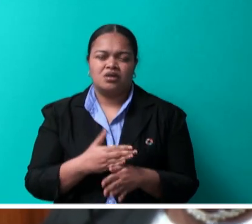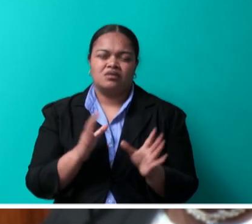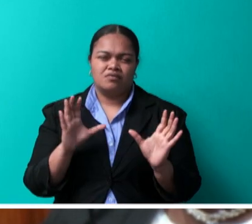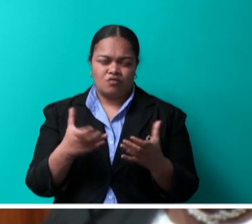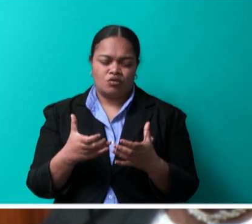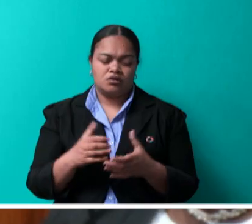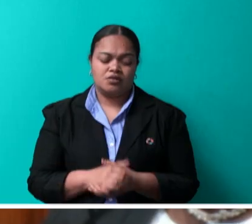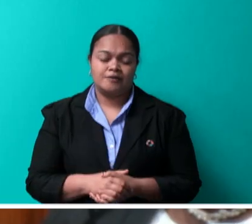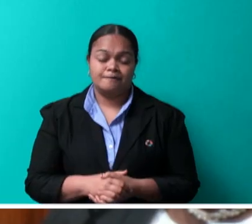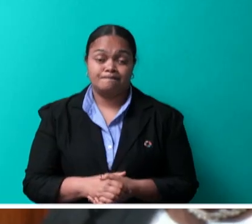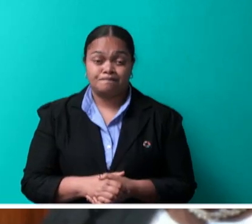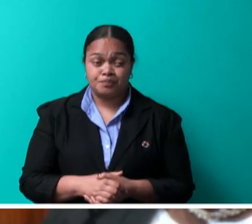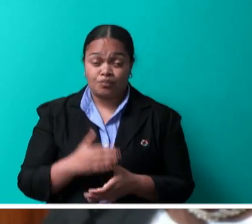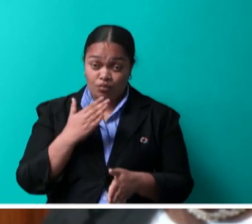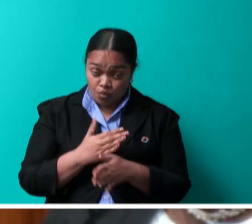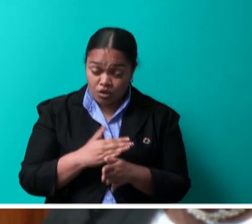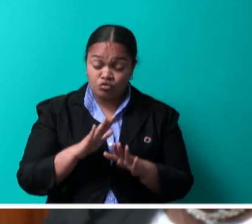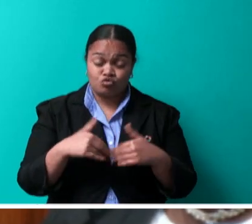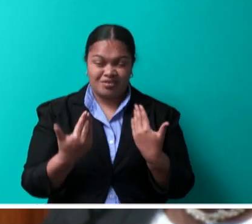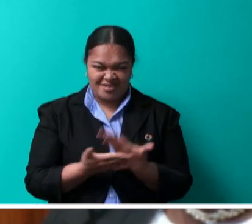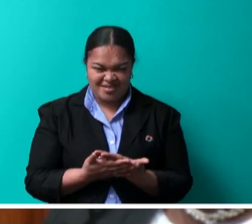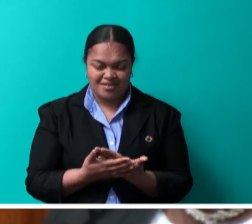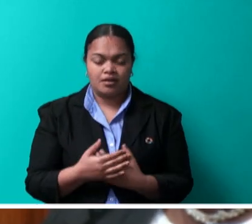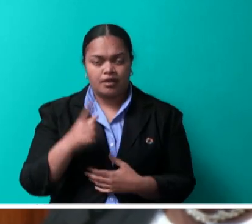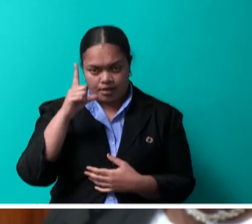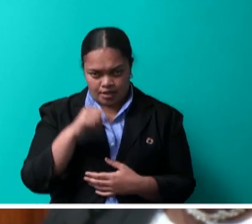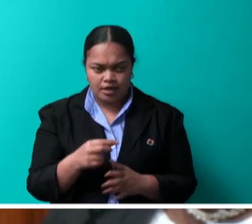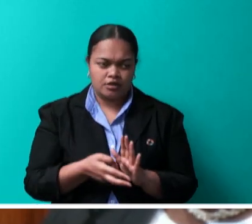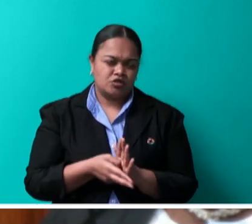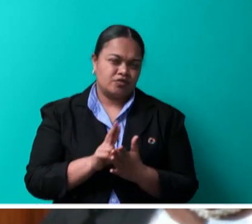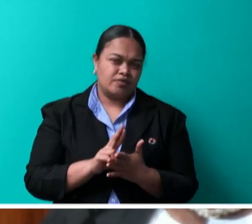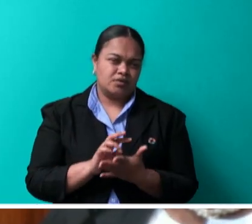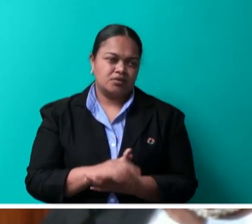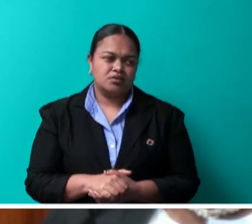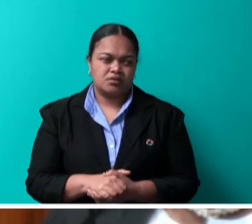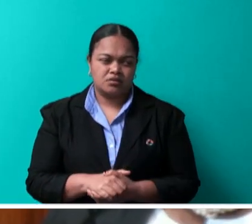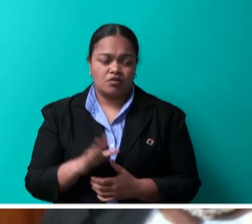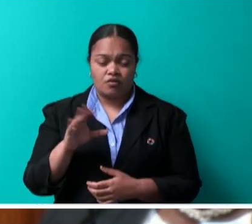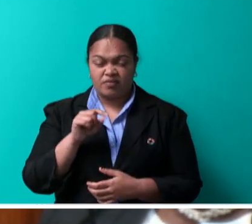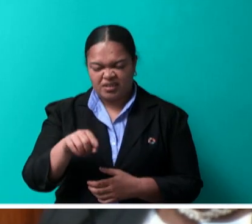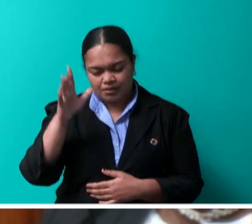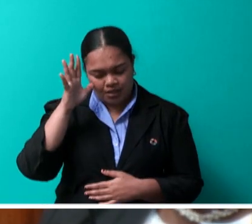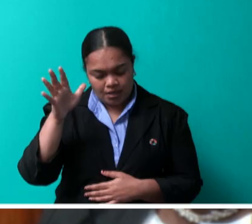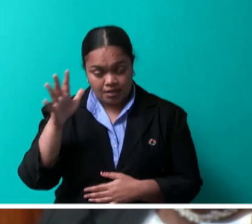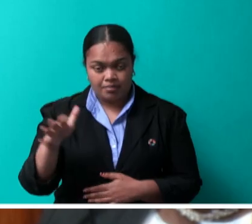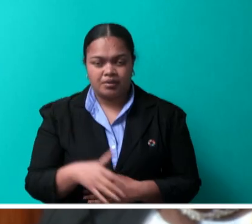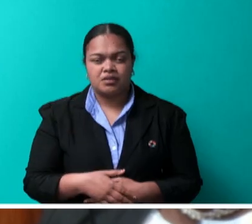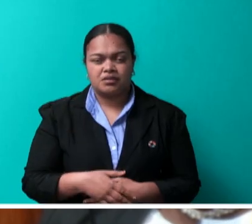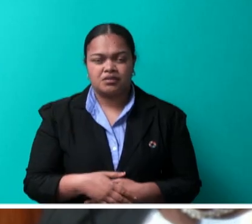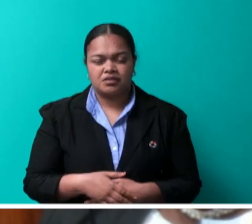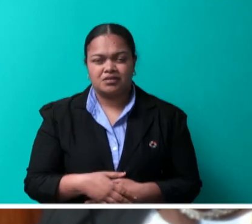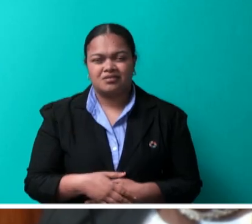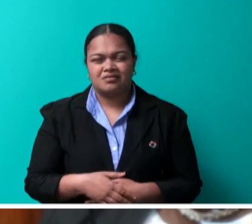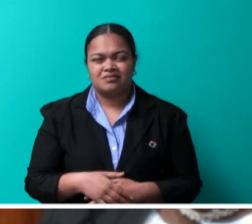capability. Working together, we can reverse the trajectory of this epidemic and protect